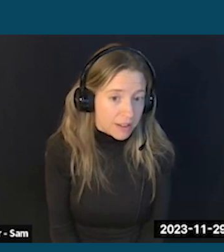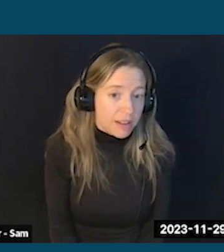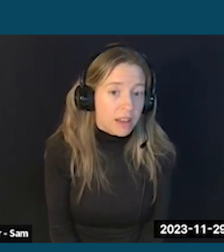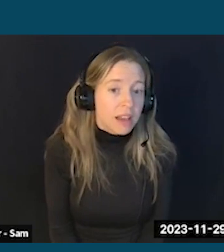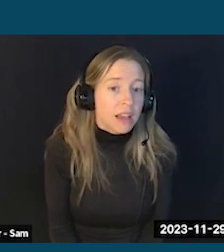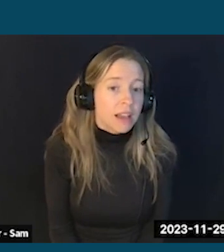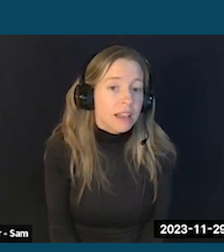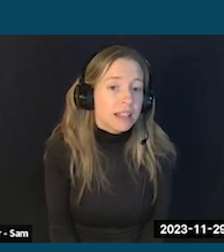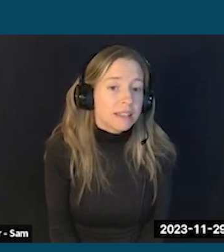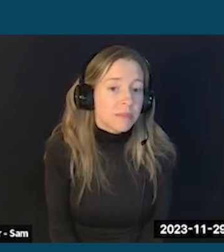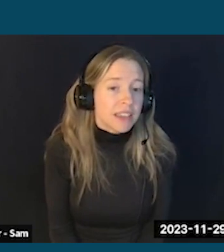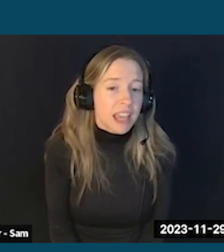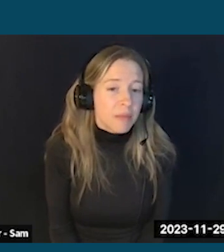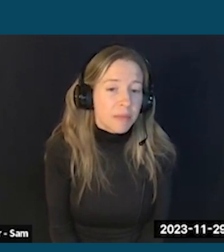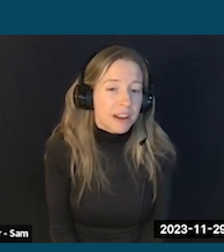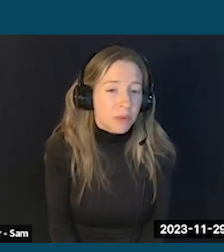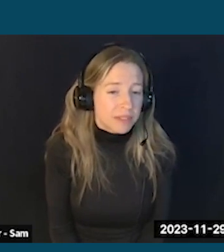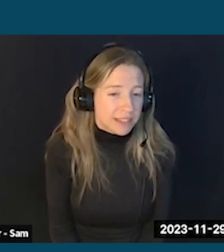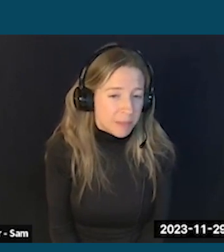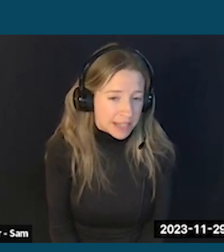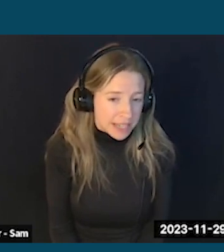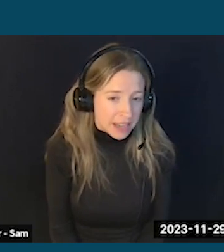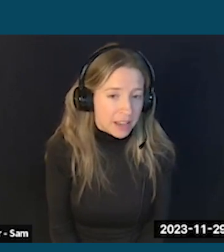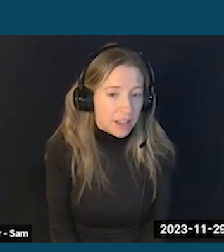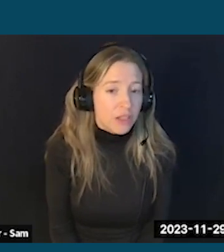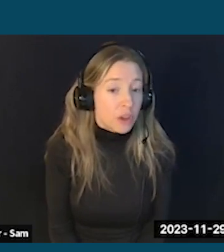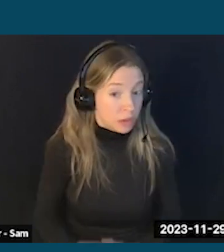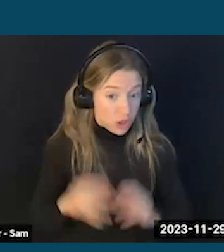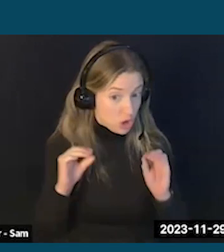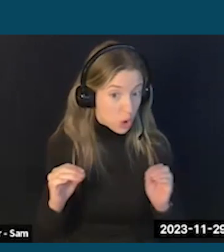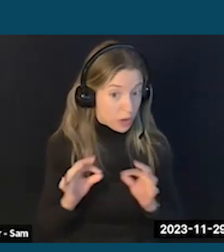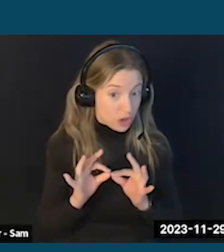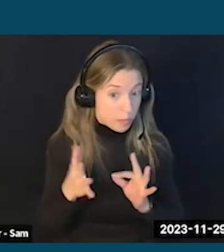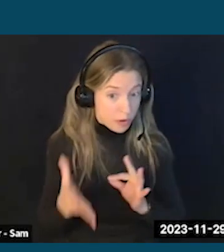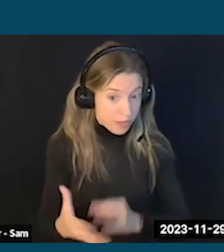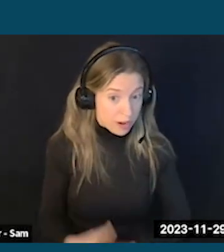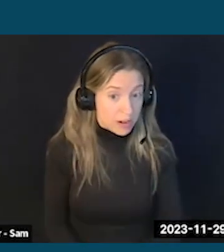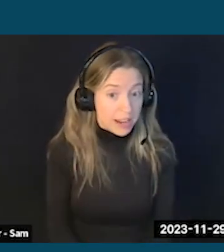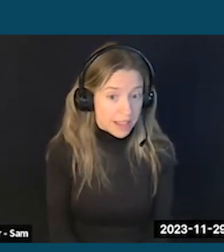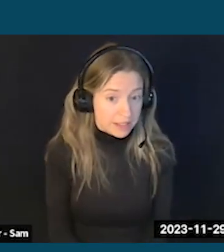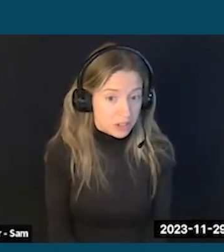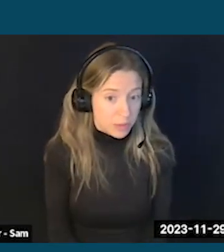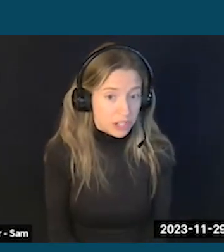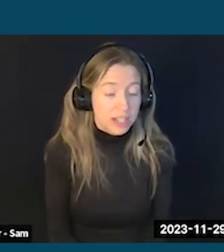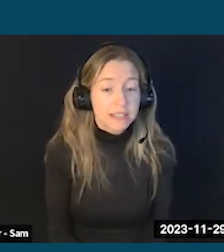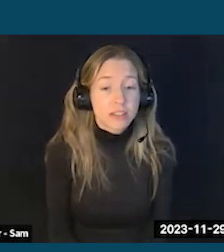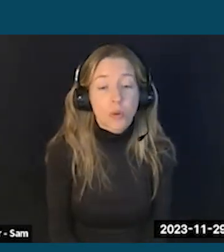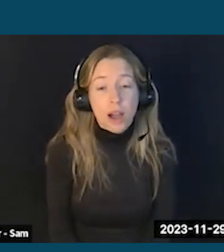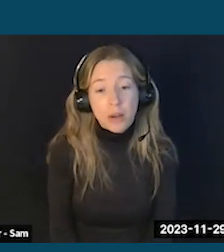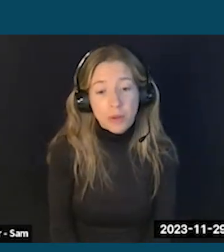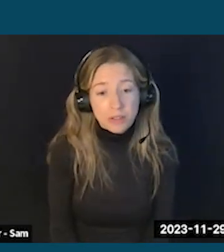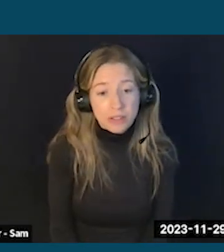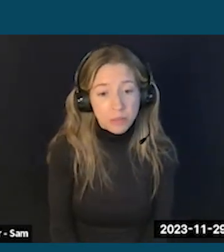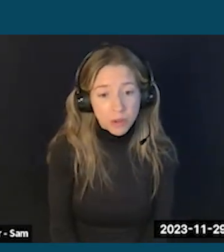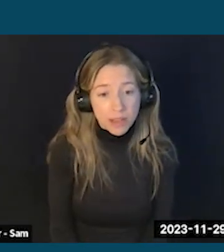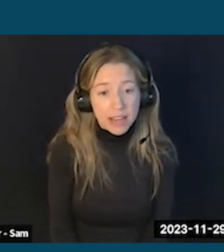care, something came up that I wasn't expecting. There was no interpreter there in that situation. And so